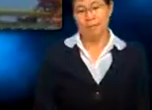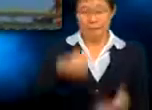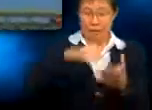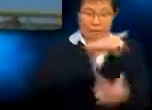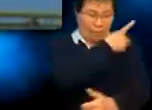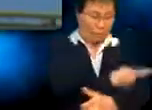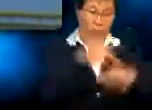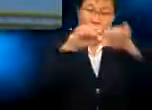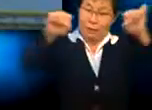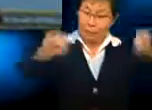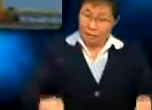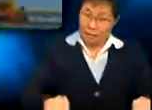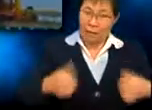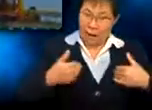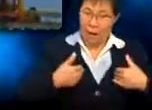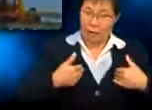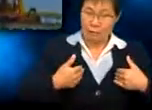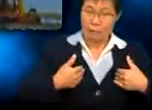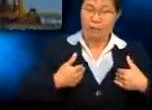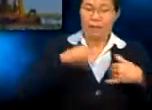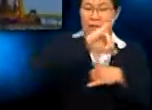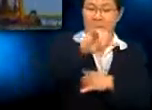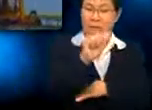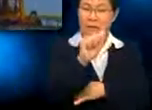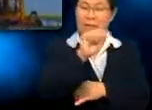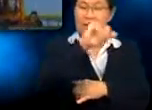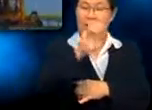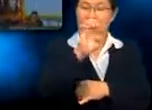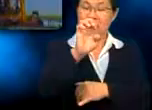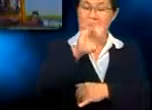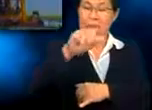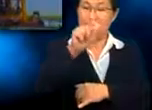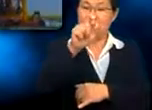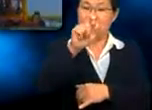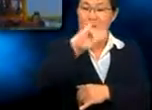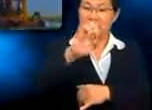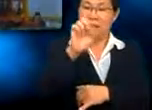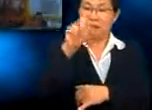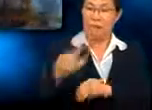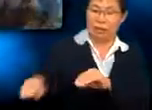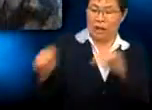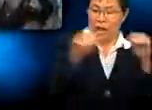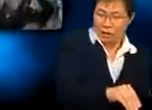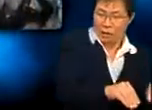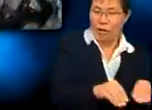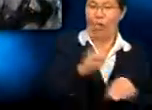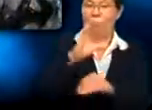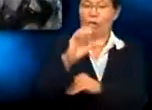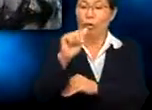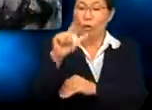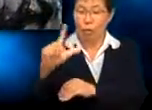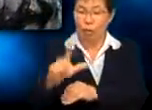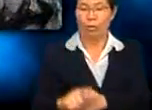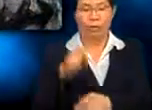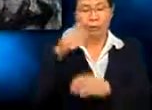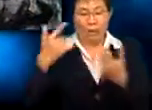This power station is equipped with a jetty to facilitate the unloading of coal. Let's take a